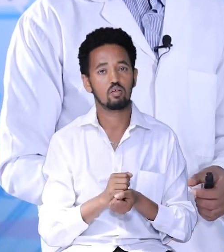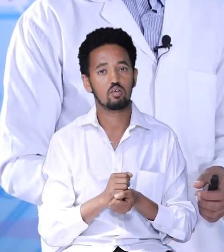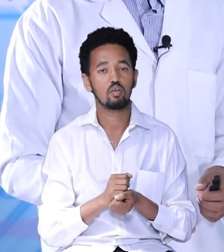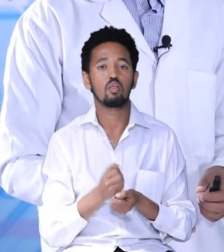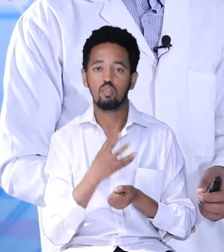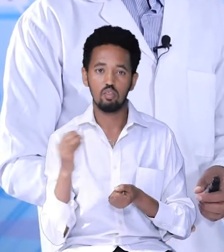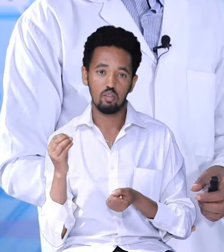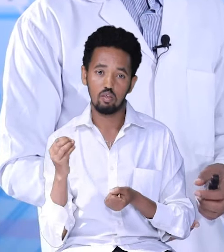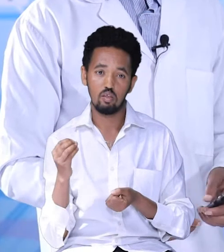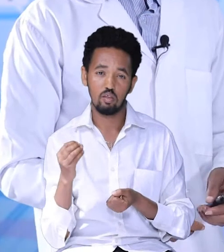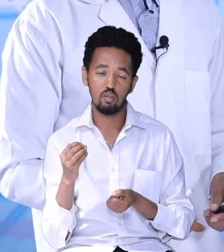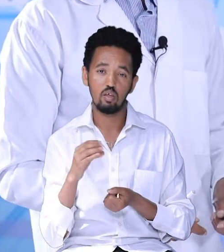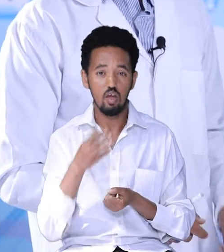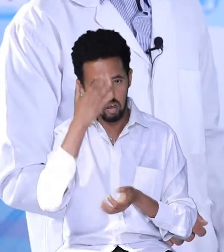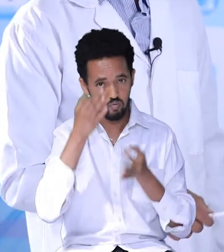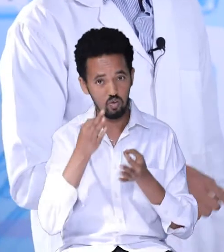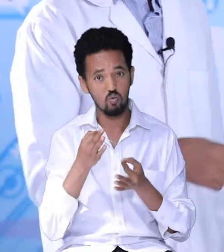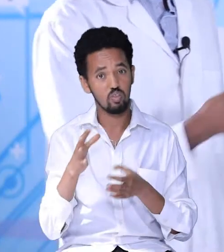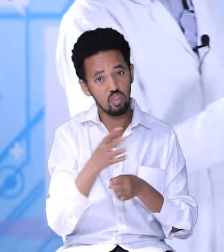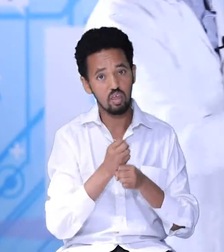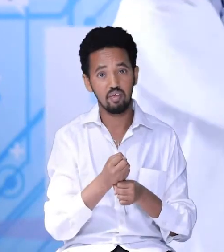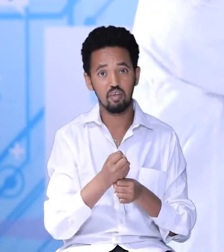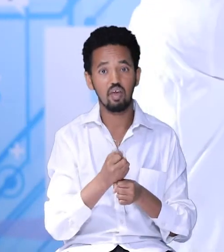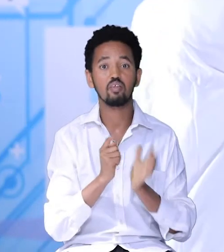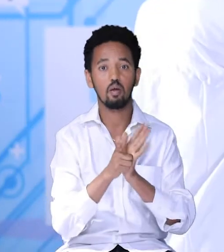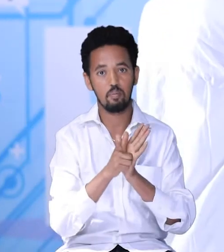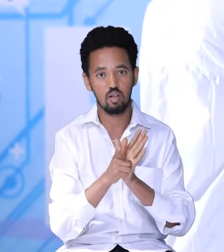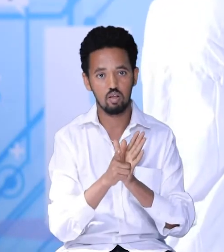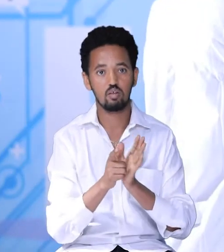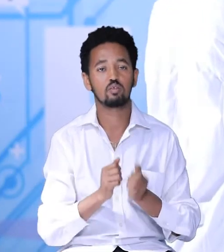Then, if you take an example, let it,